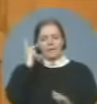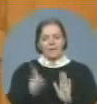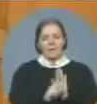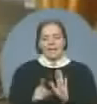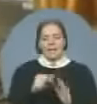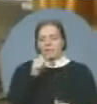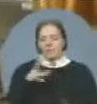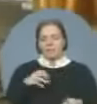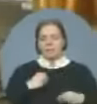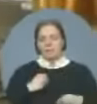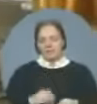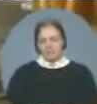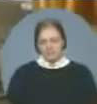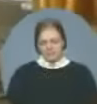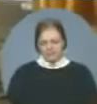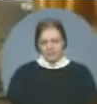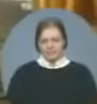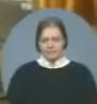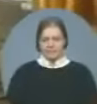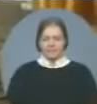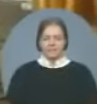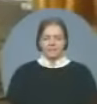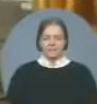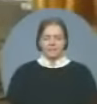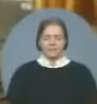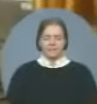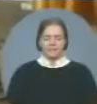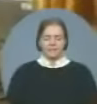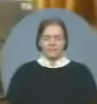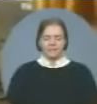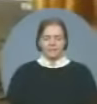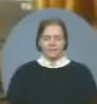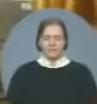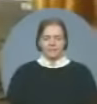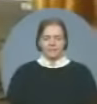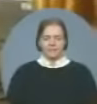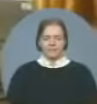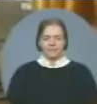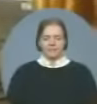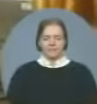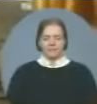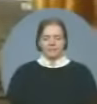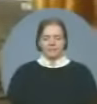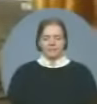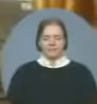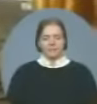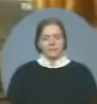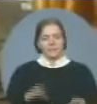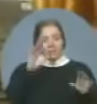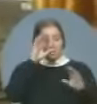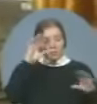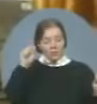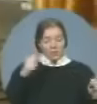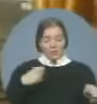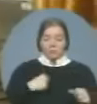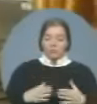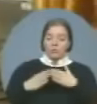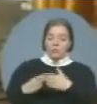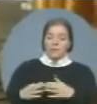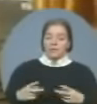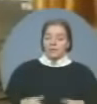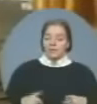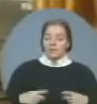Government House Leader. Mr. Speaker, I'd simply ask that the members opposite accept the word of Chuck Cadman. They claim to